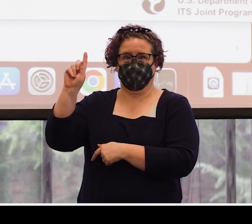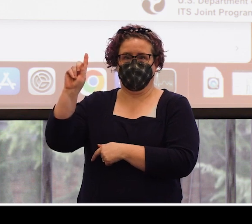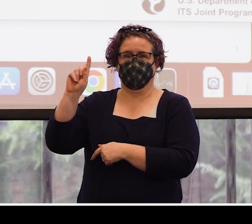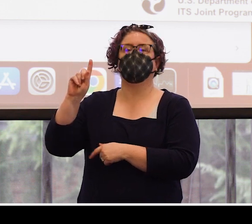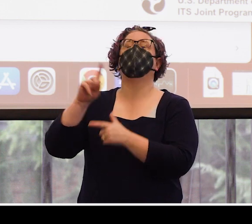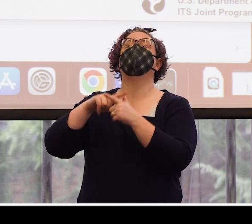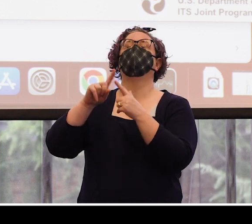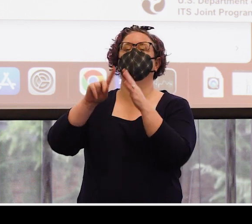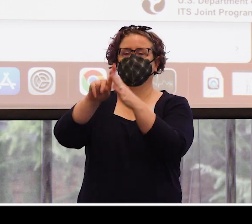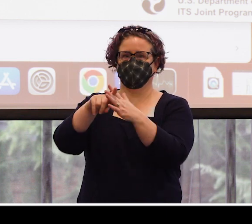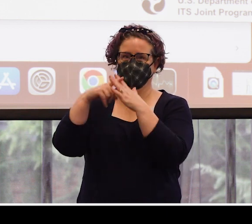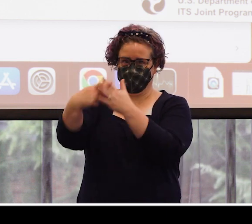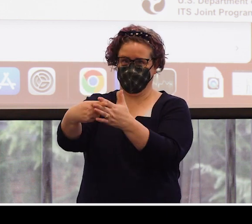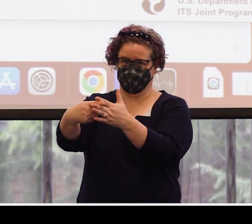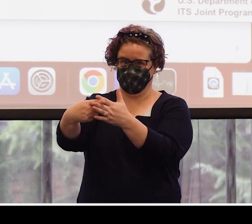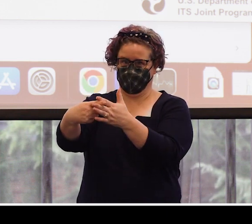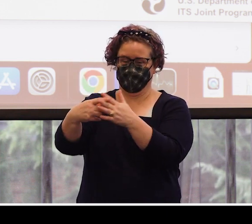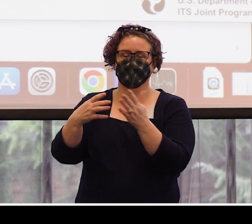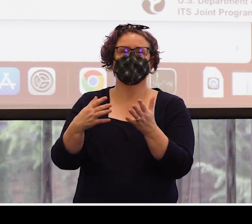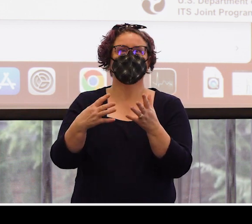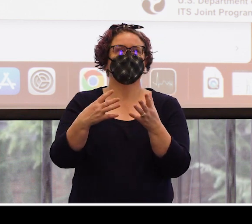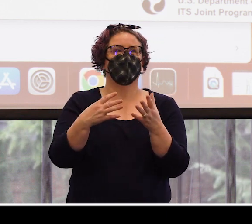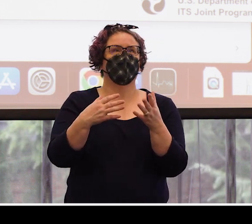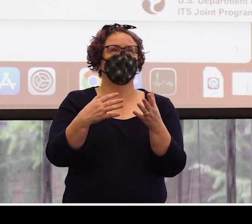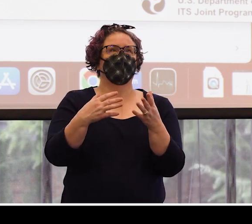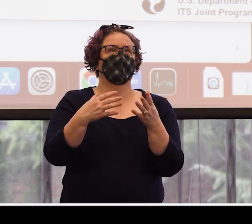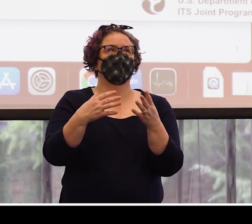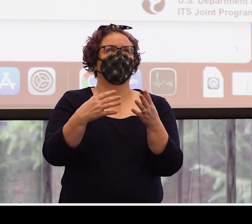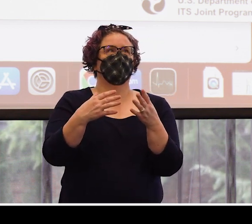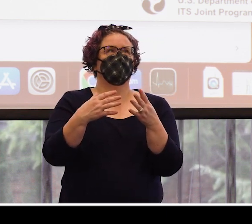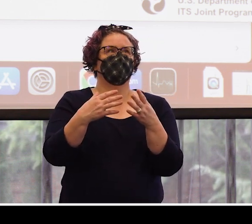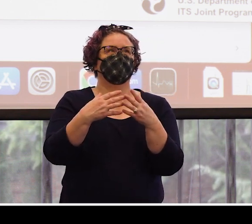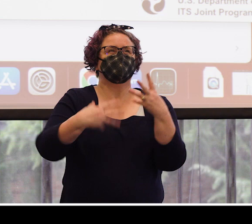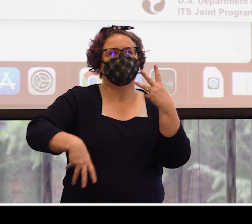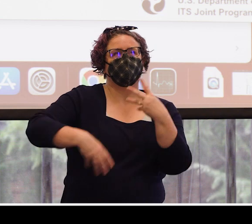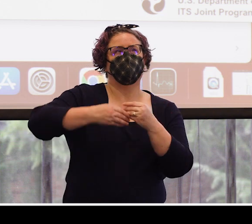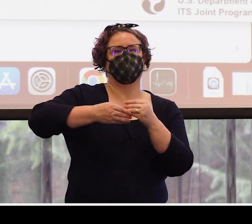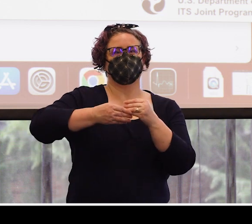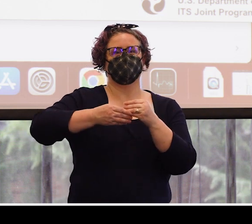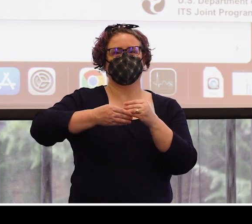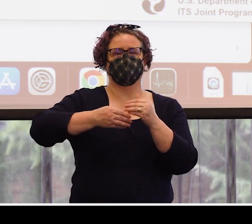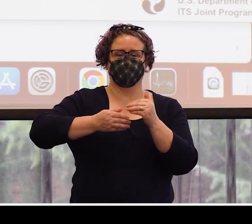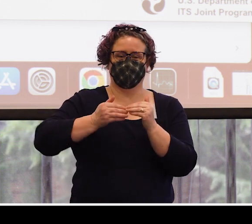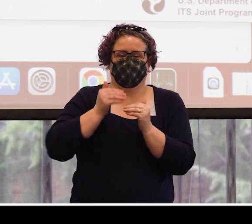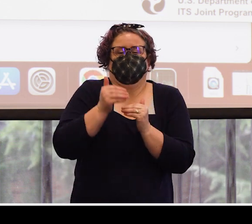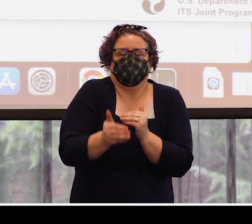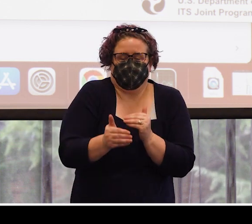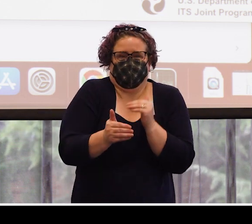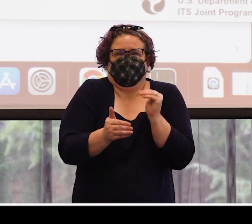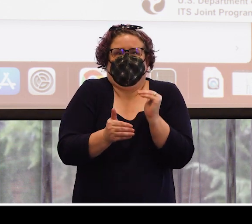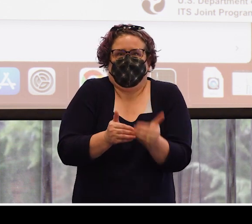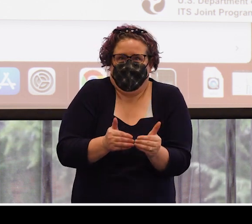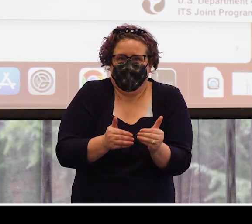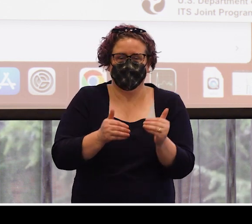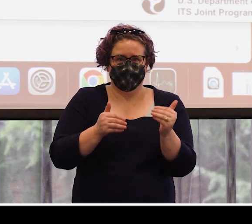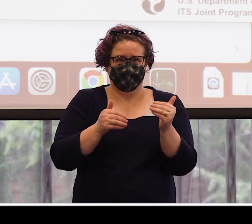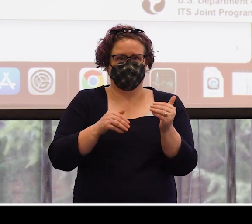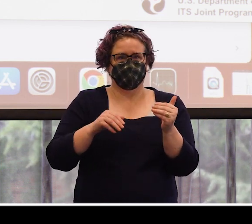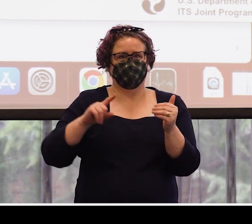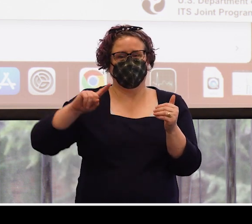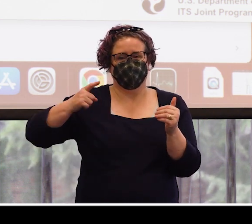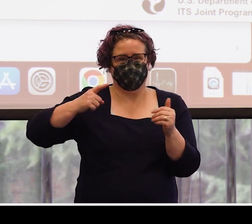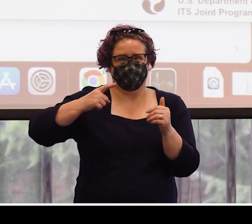it activates. So it takes that extra few milliseconds or maybe a second